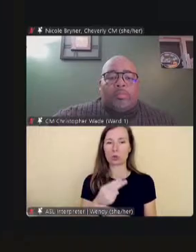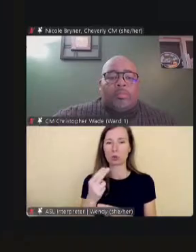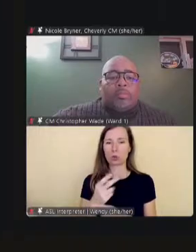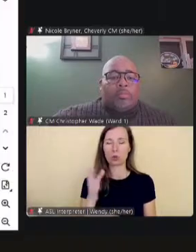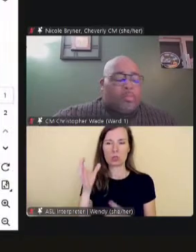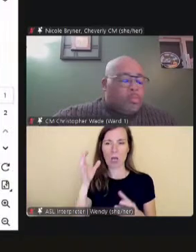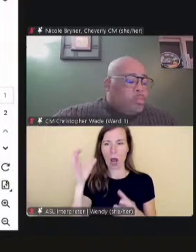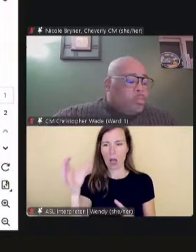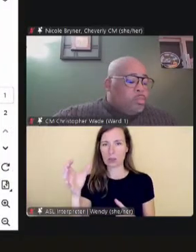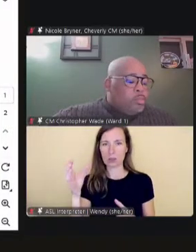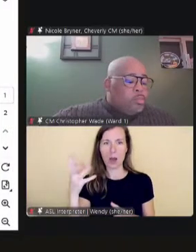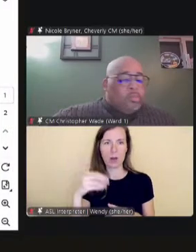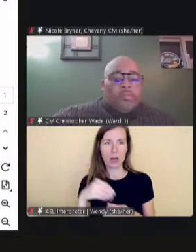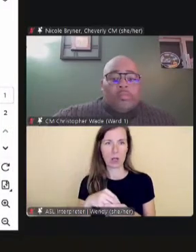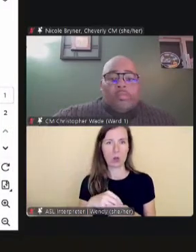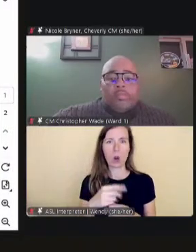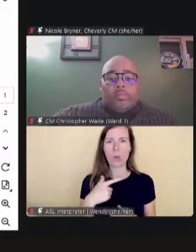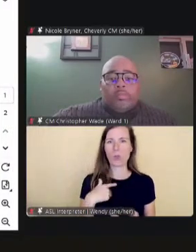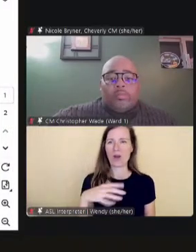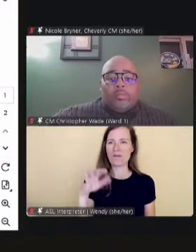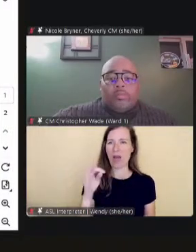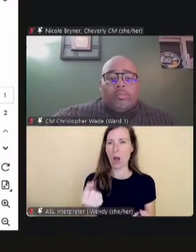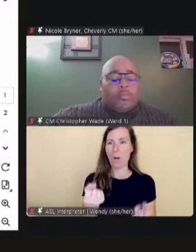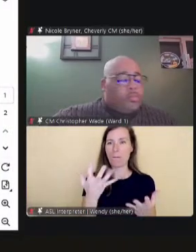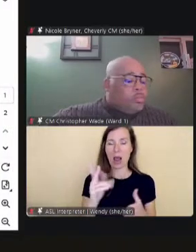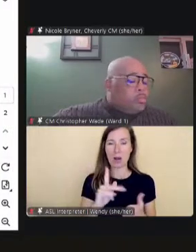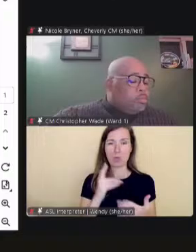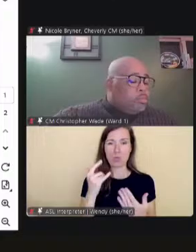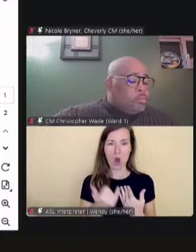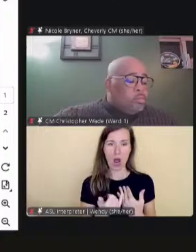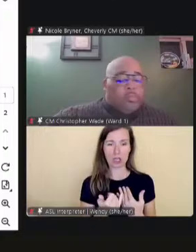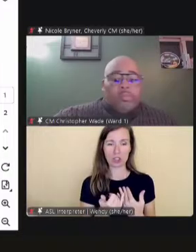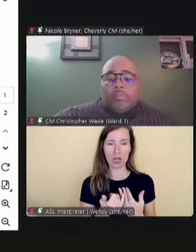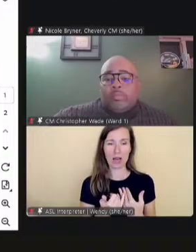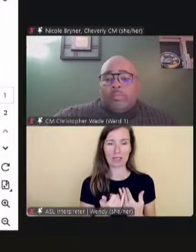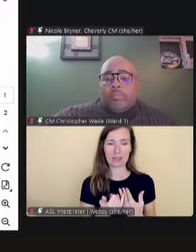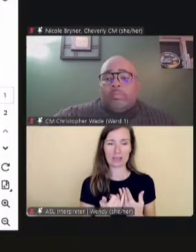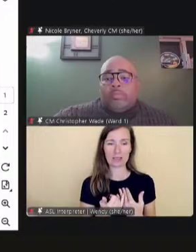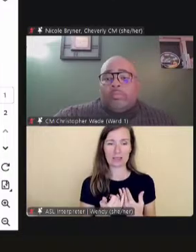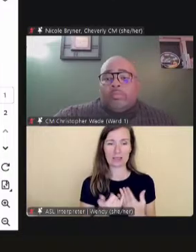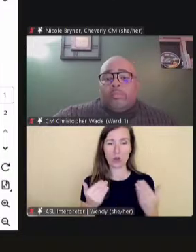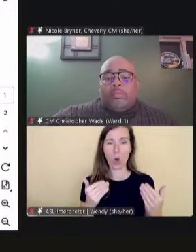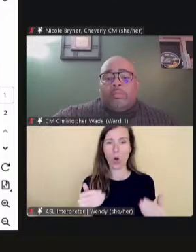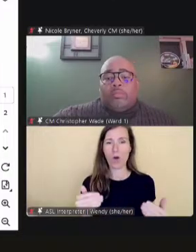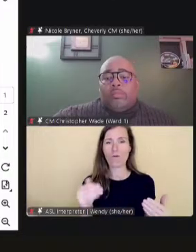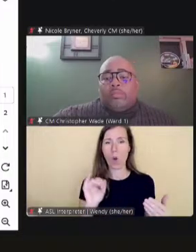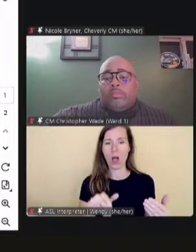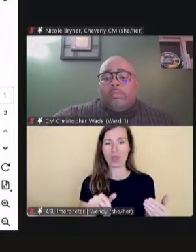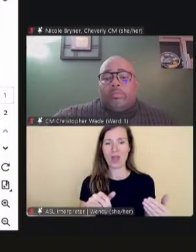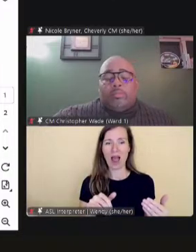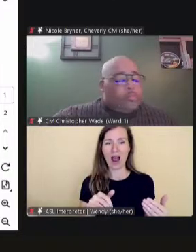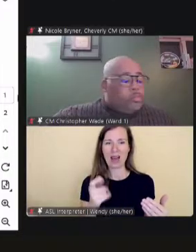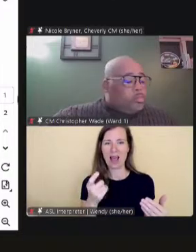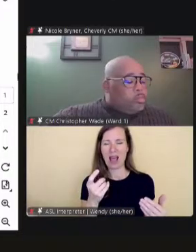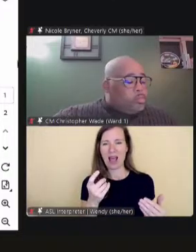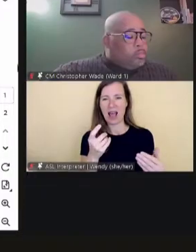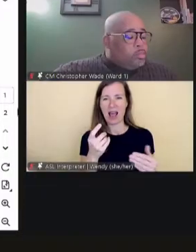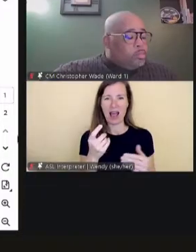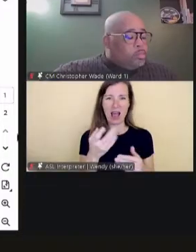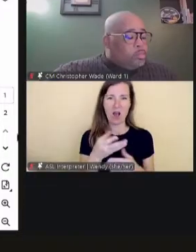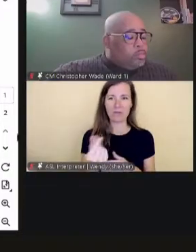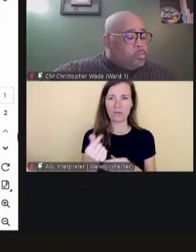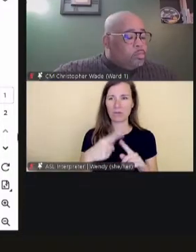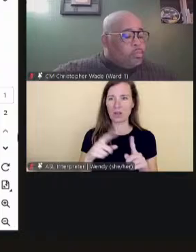we found on many projects that are going forward under the new ordinance, you run into little glitches here and there that